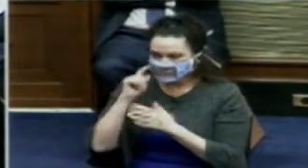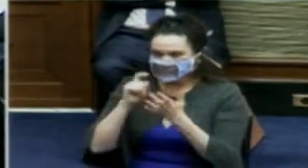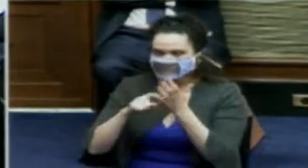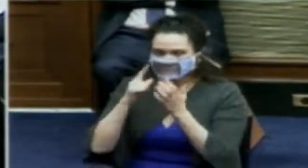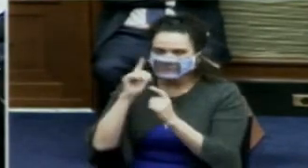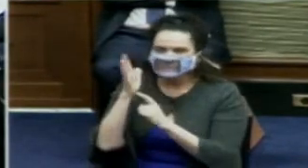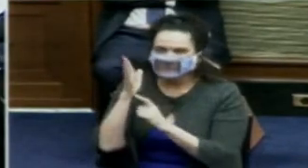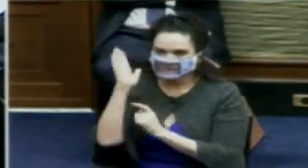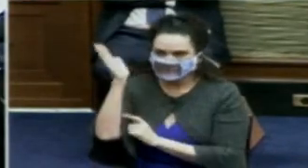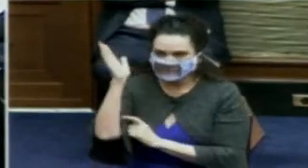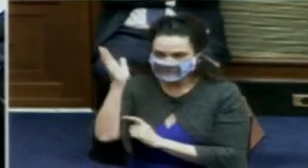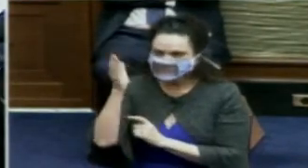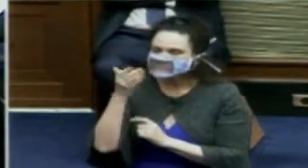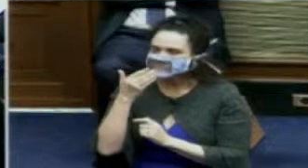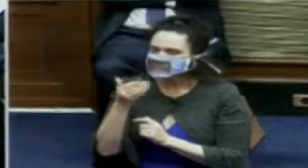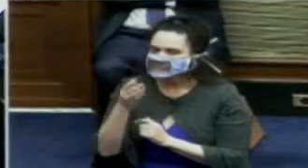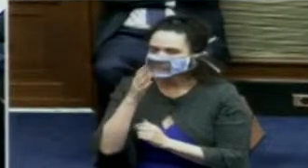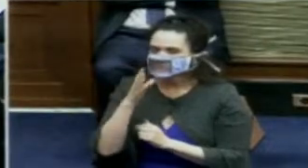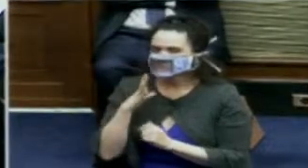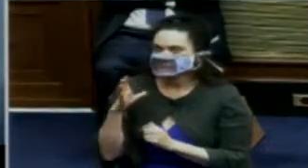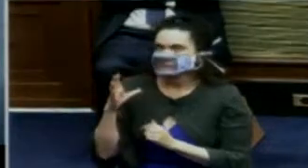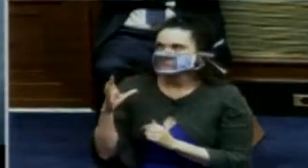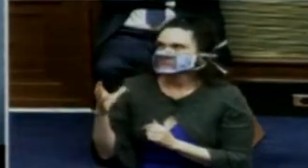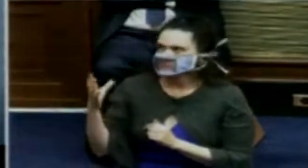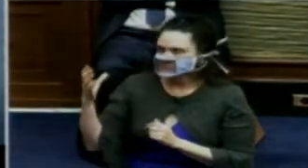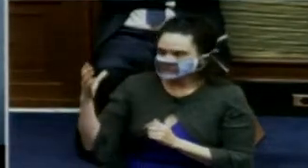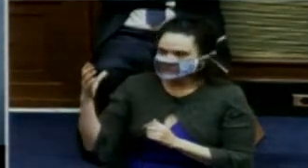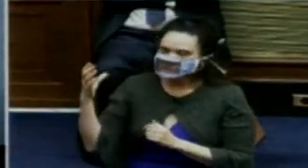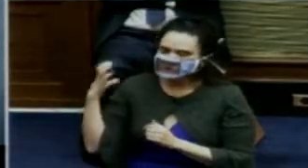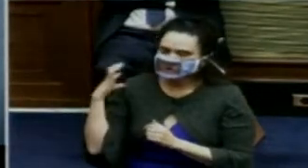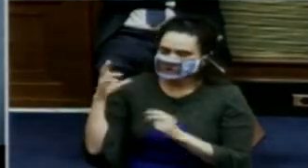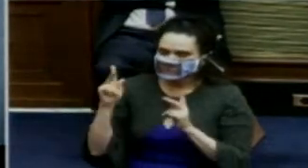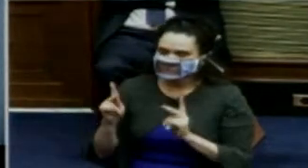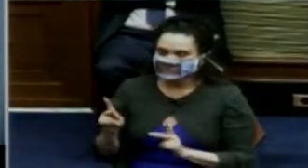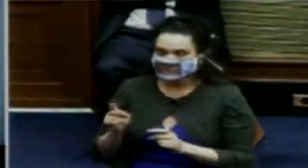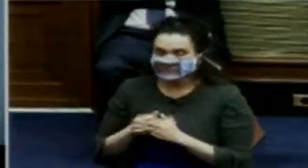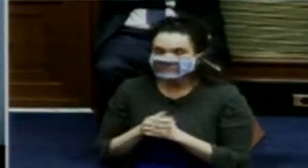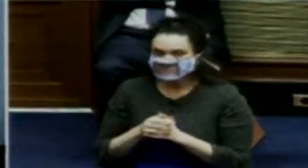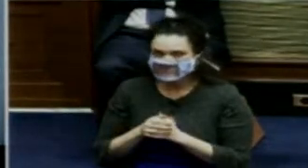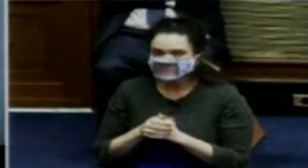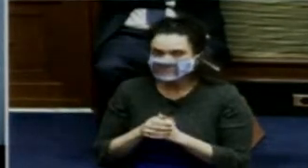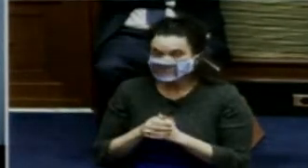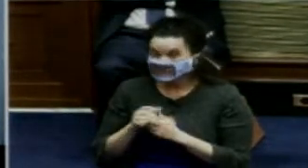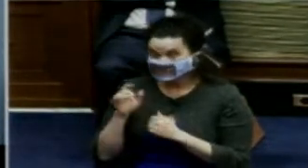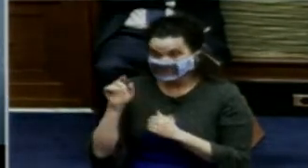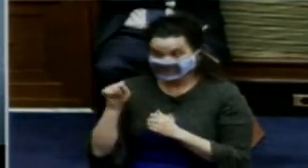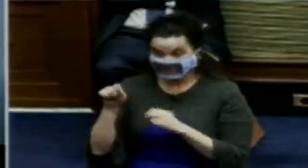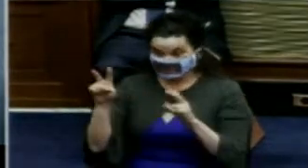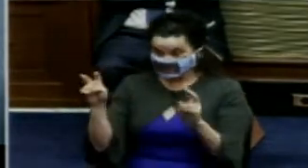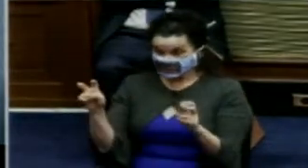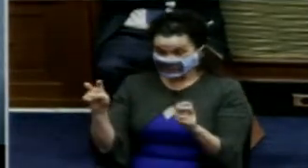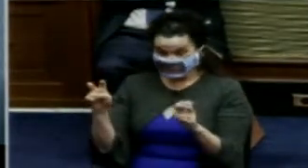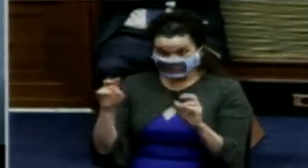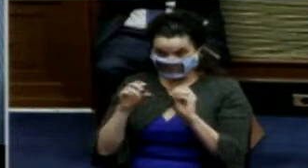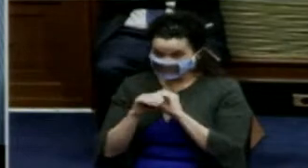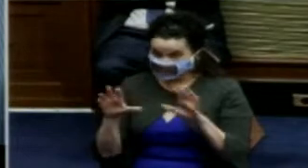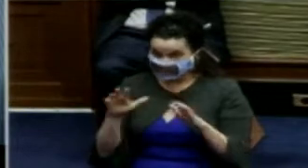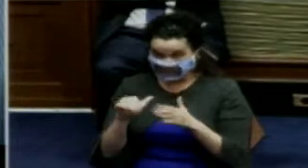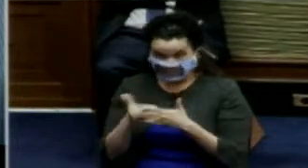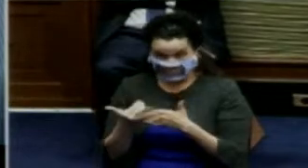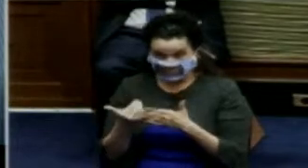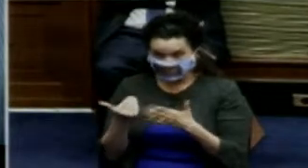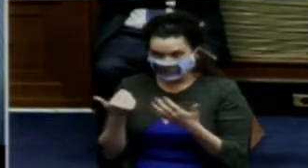Thank you, Madam Chair. While this issue is not new to Congress, this is my first hearing on DC